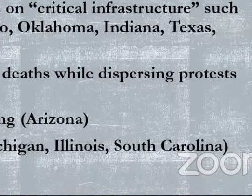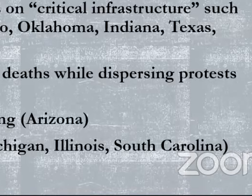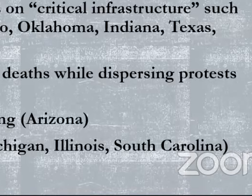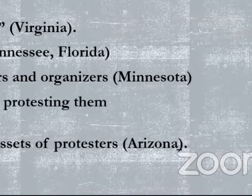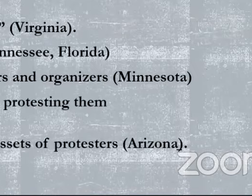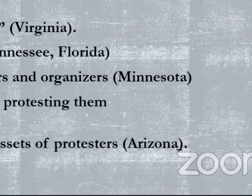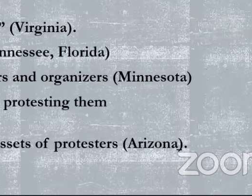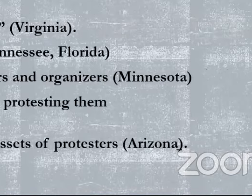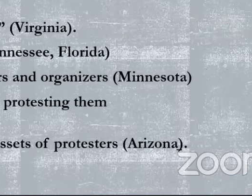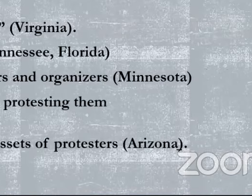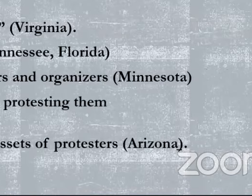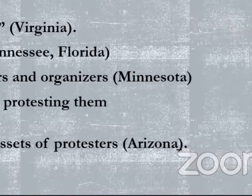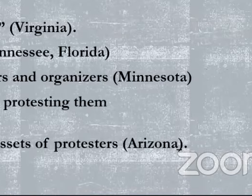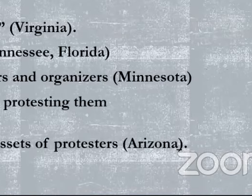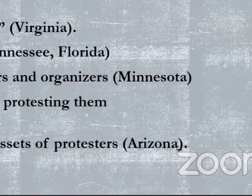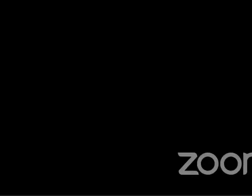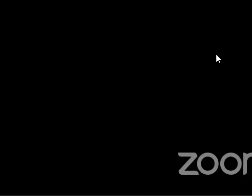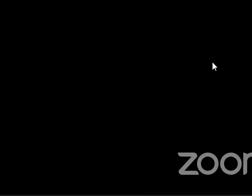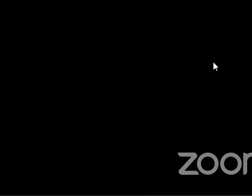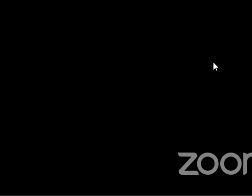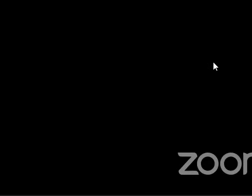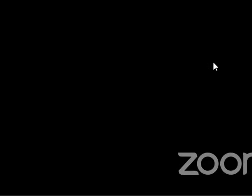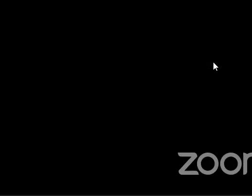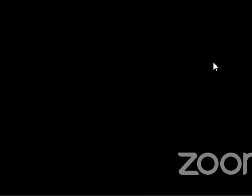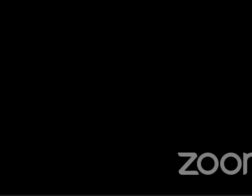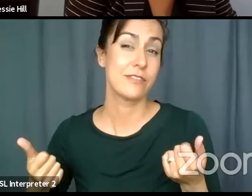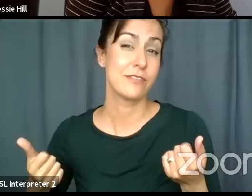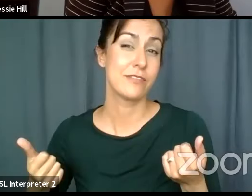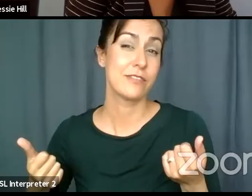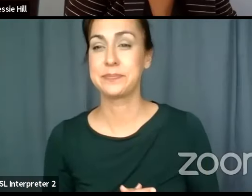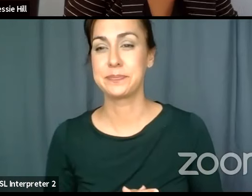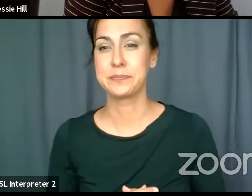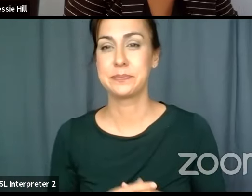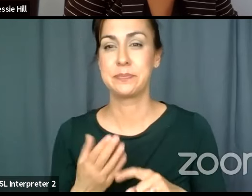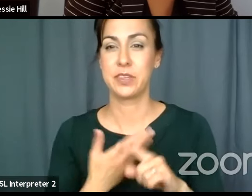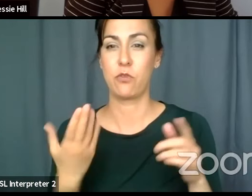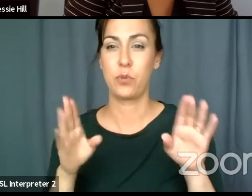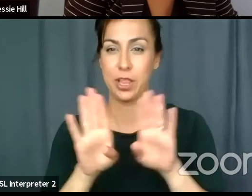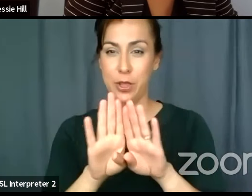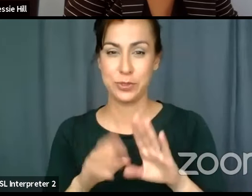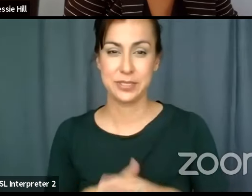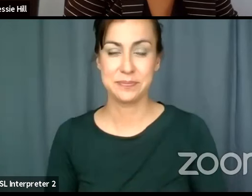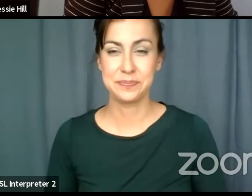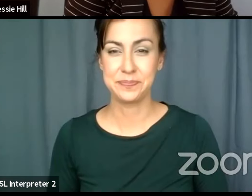current events before we close out. Let me get to these here now.